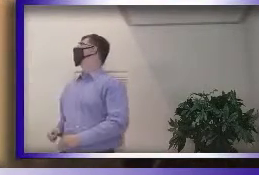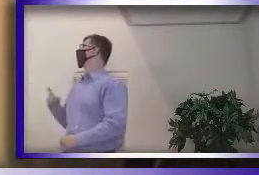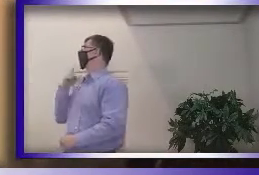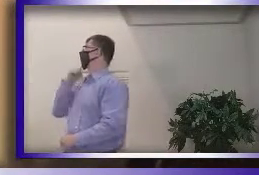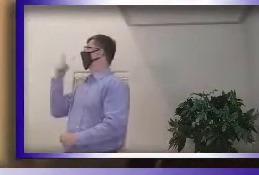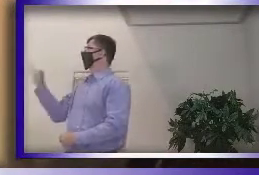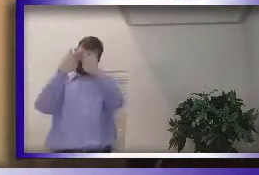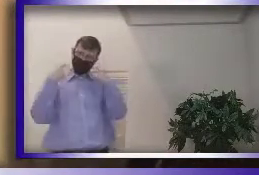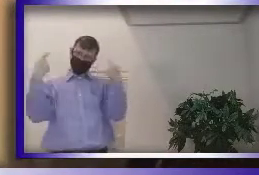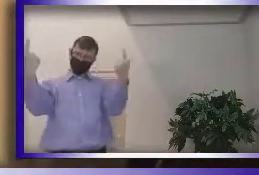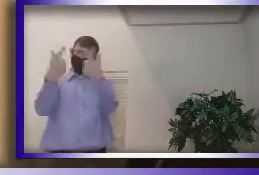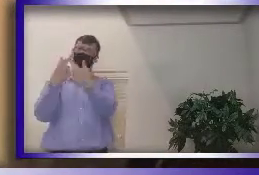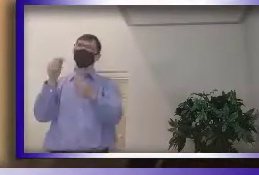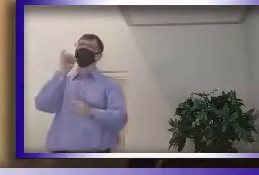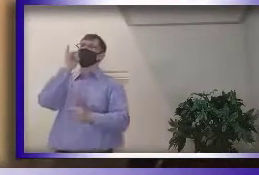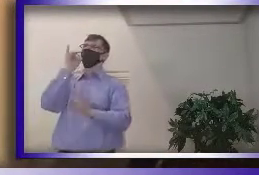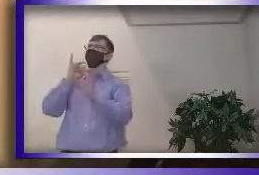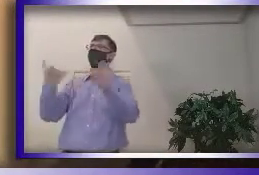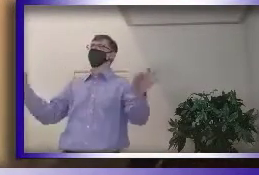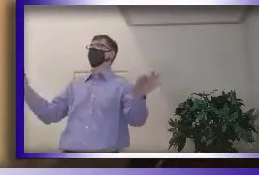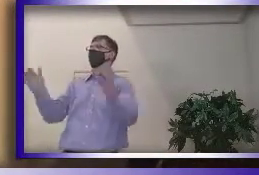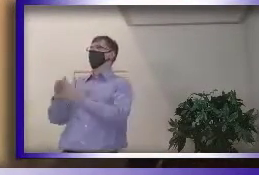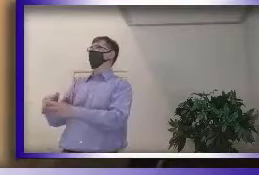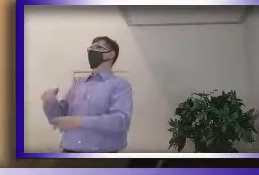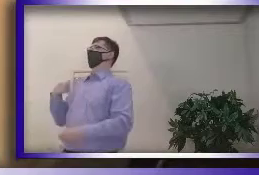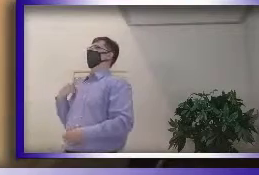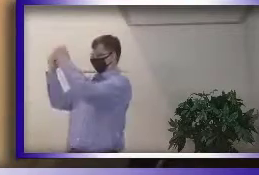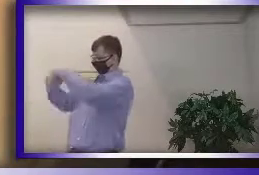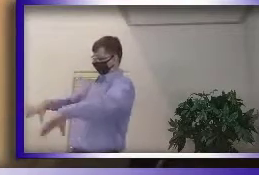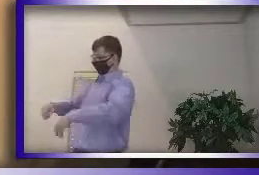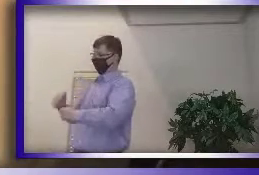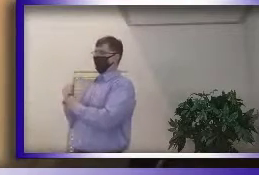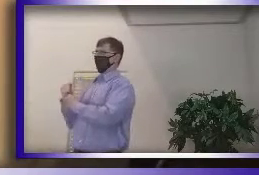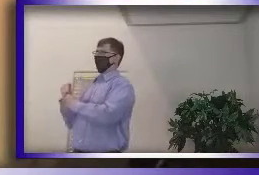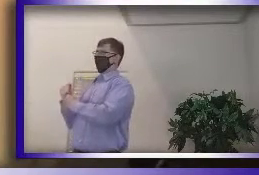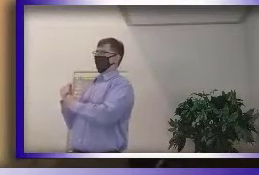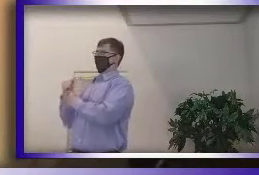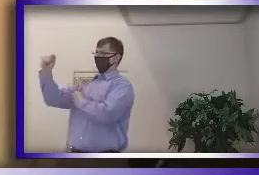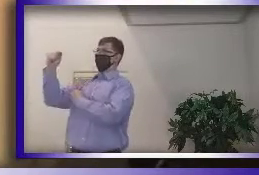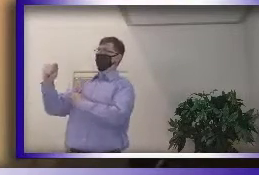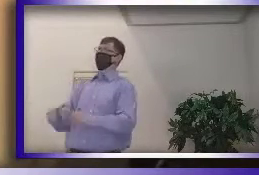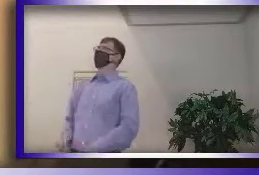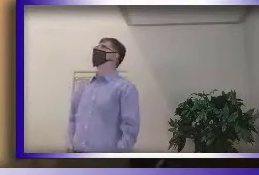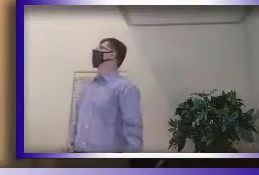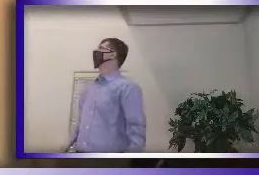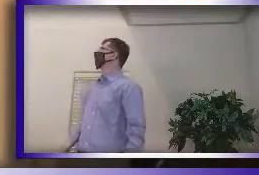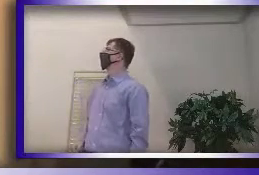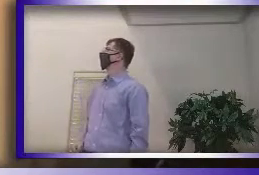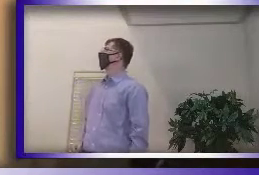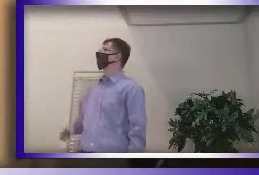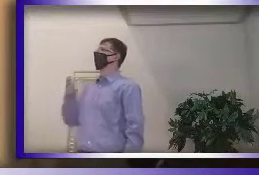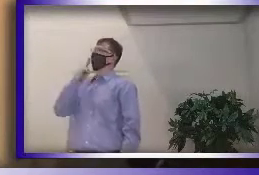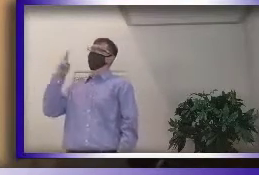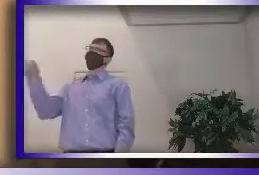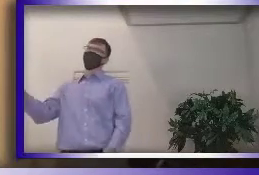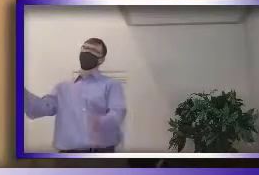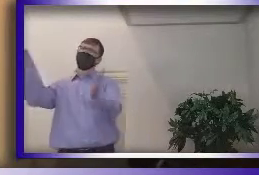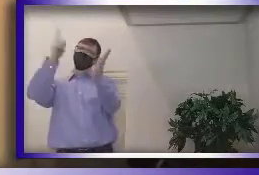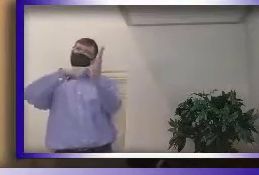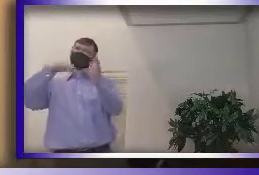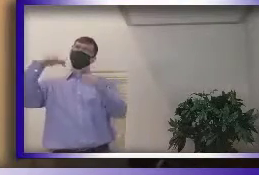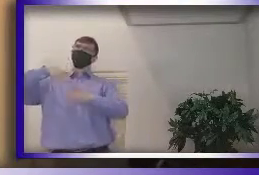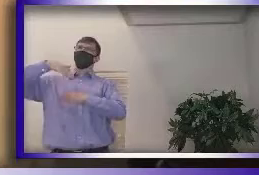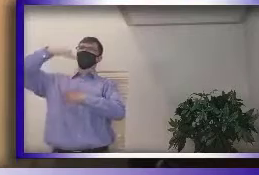There is the master teacher who has a sacred, mystical experience and knows and understands